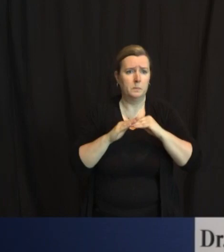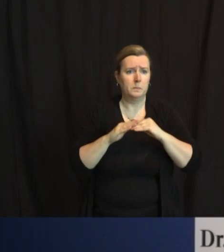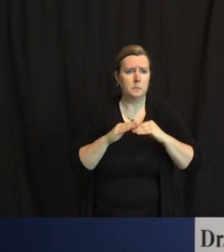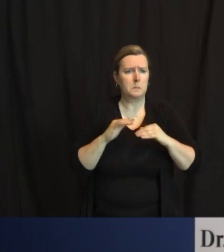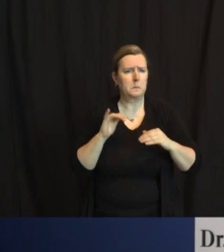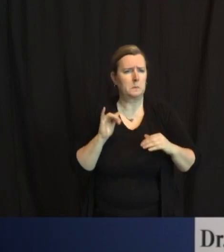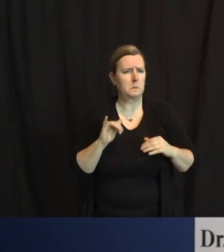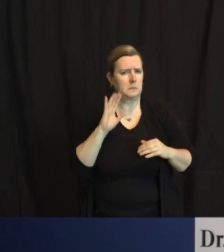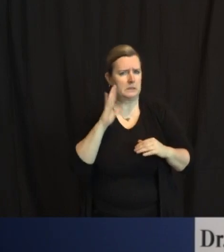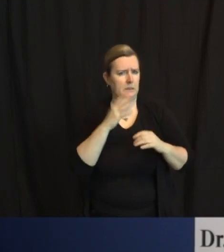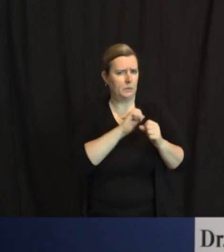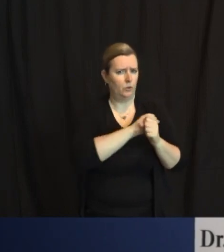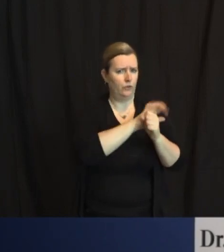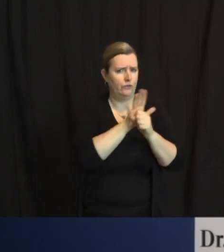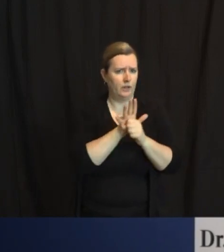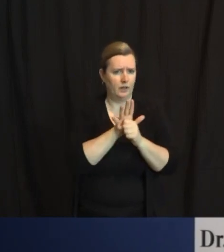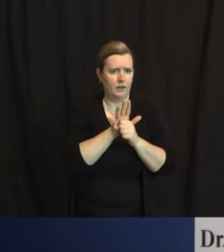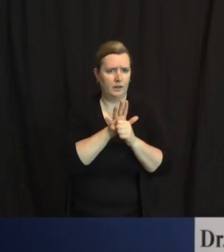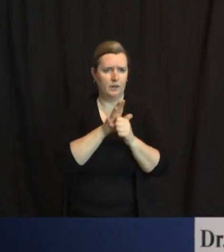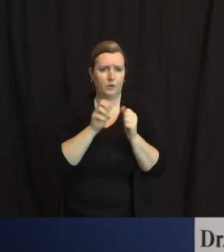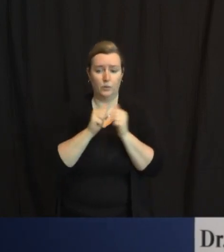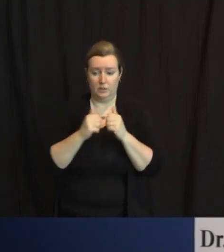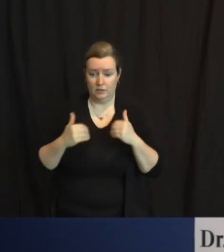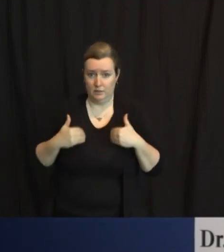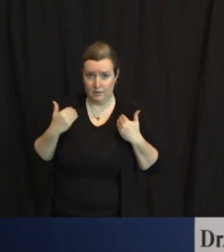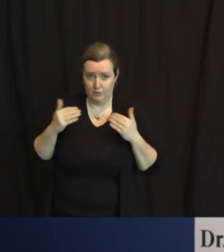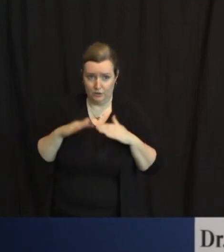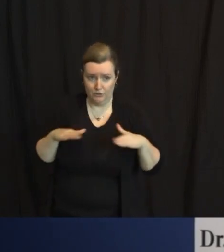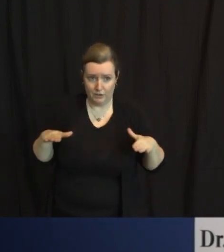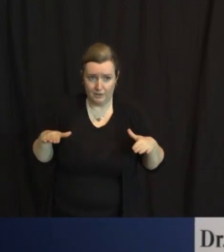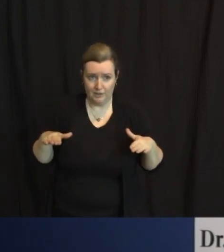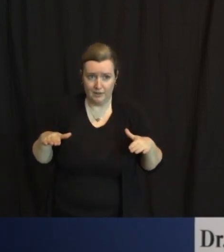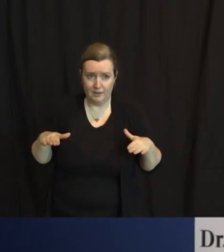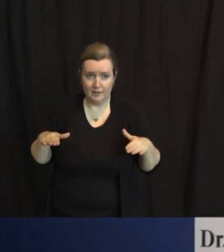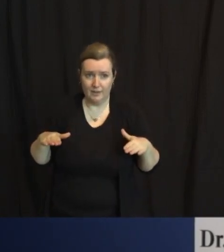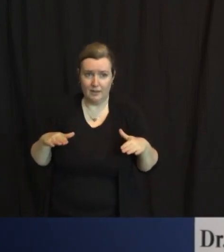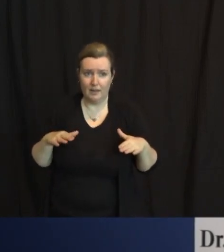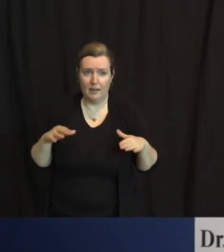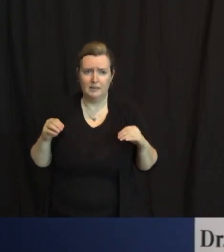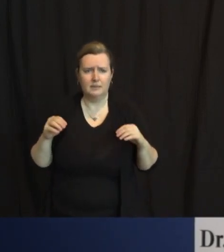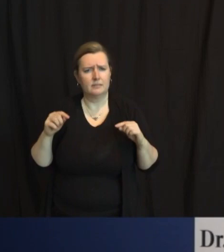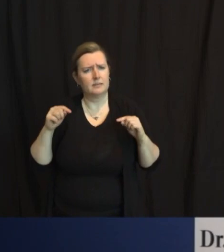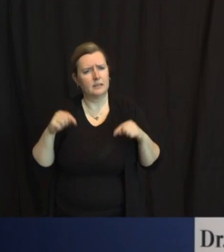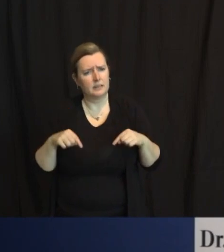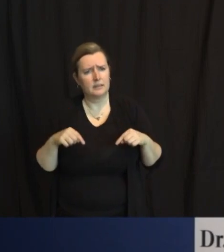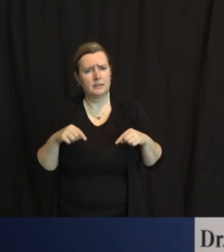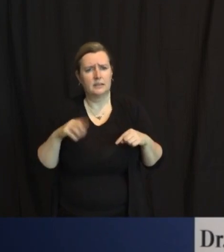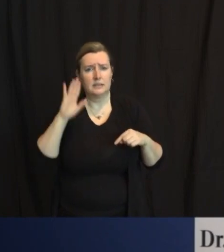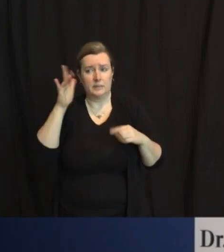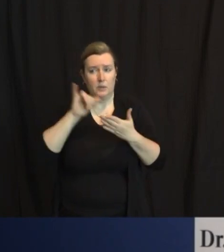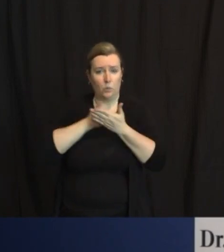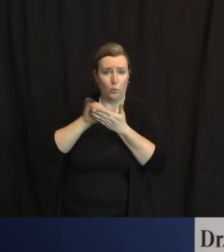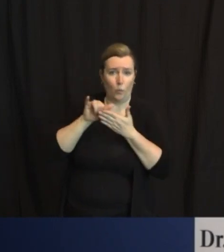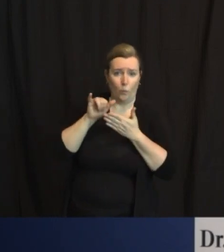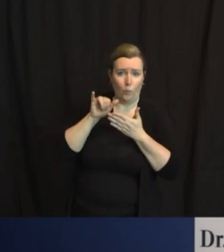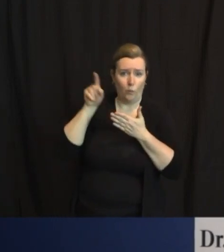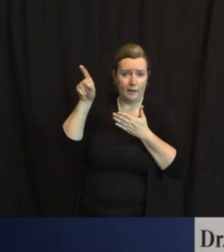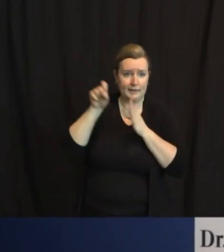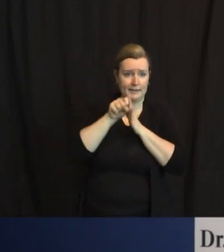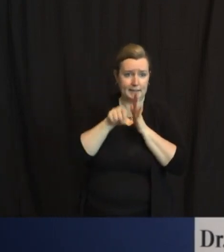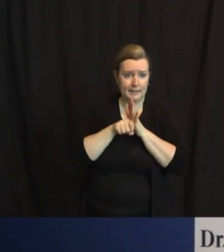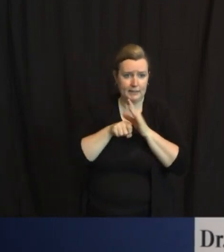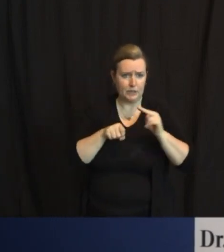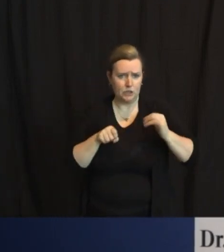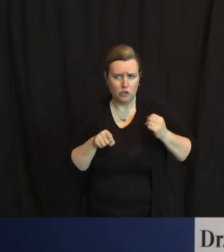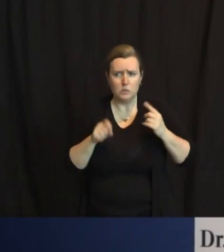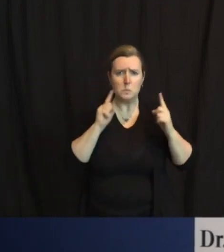with COVID in younger children, and particularly this has been reported out in New York State. In New Jersey, we have begun to hear these